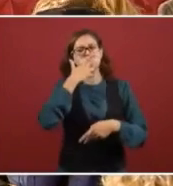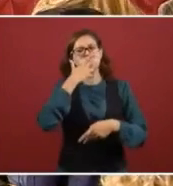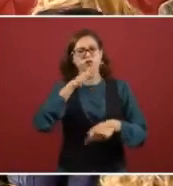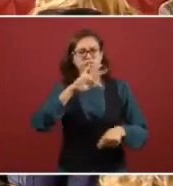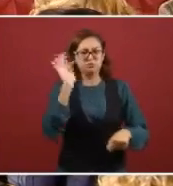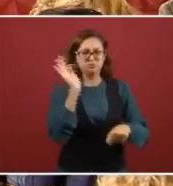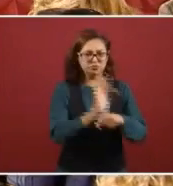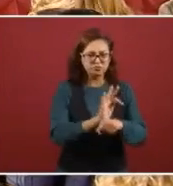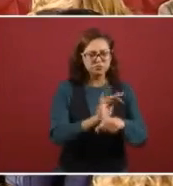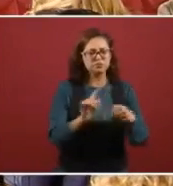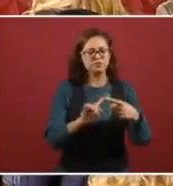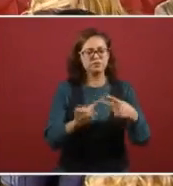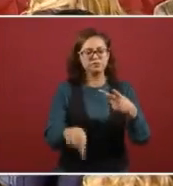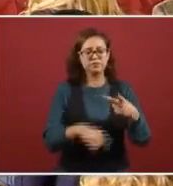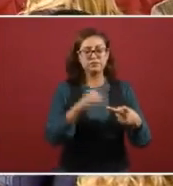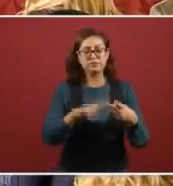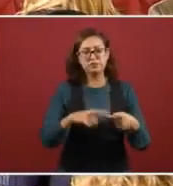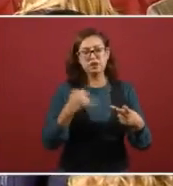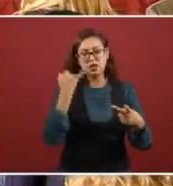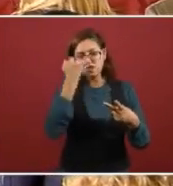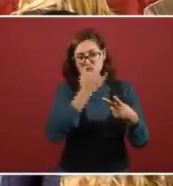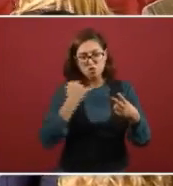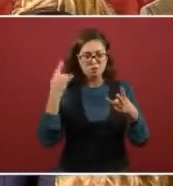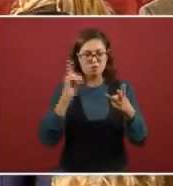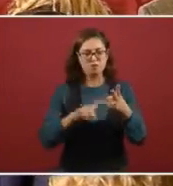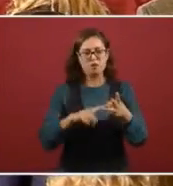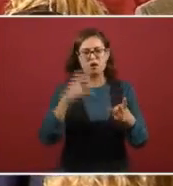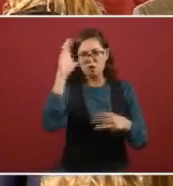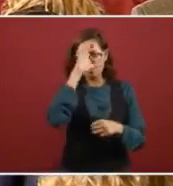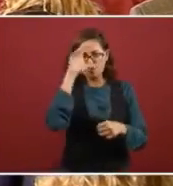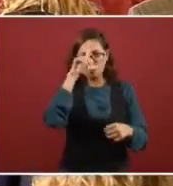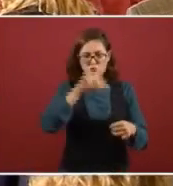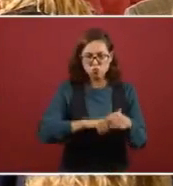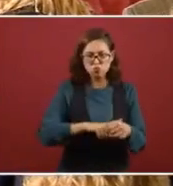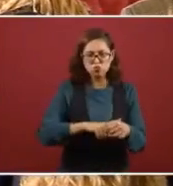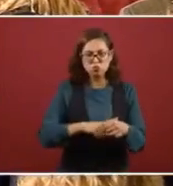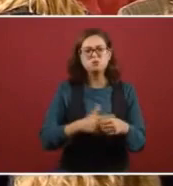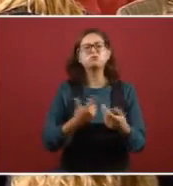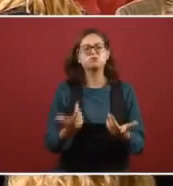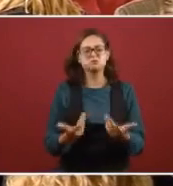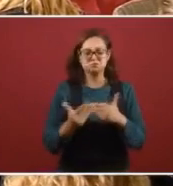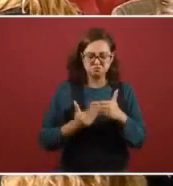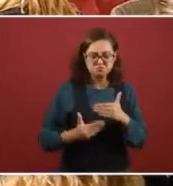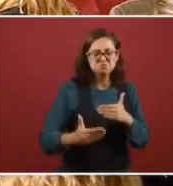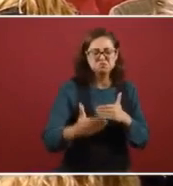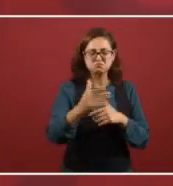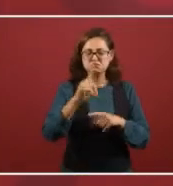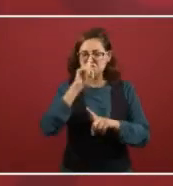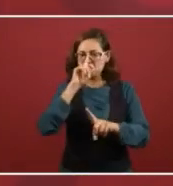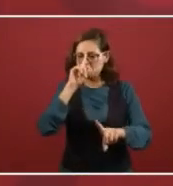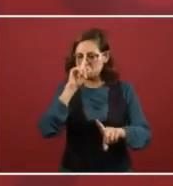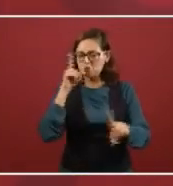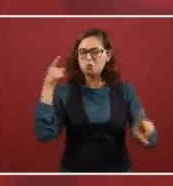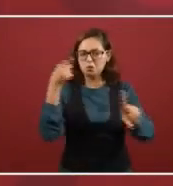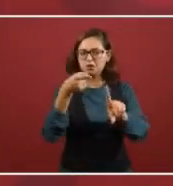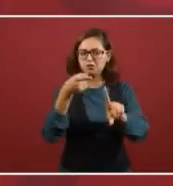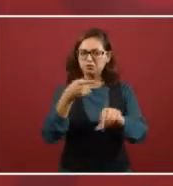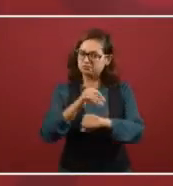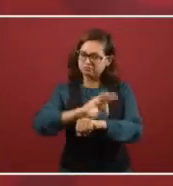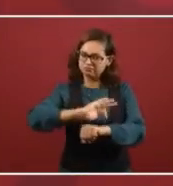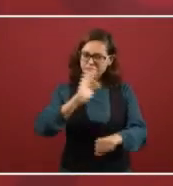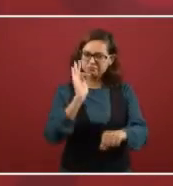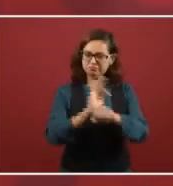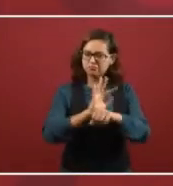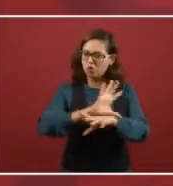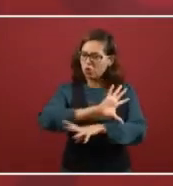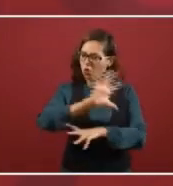but we also have to do the language, the culture. That would be the purpose